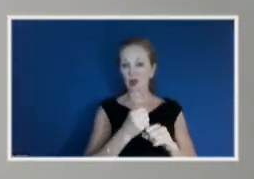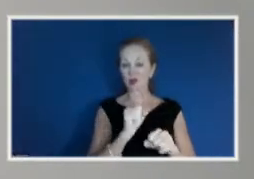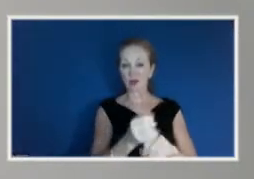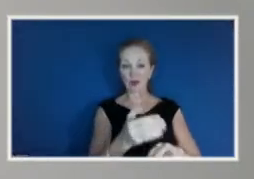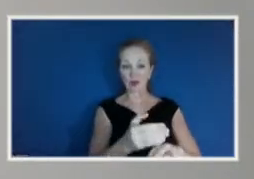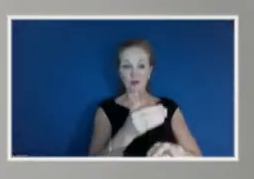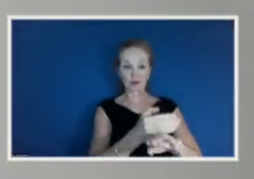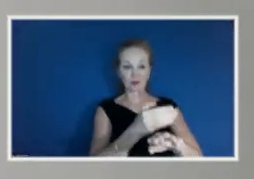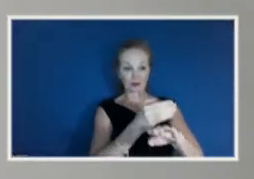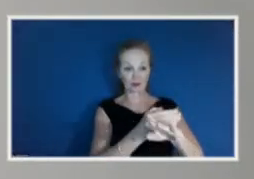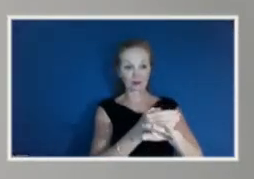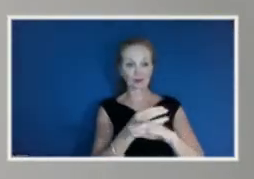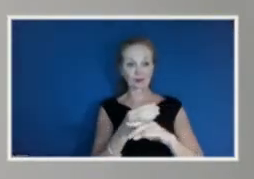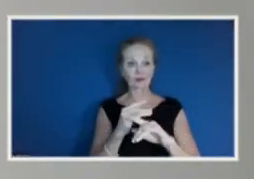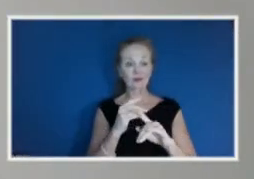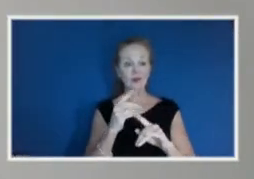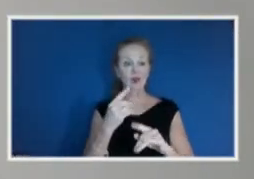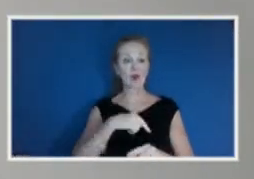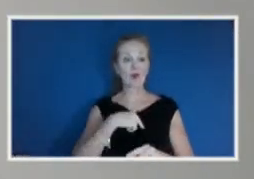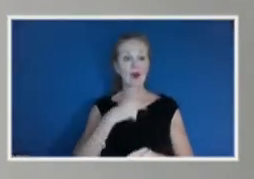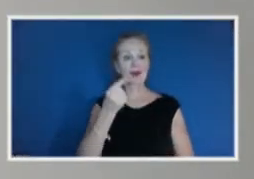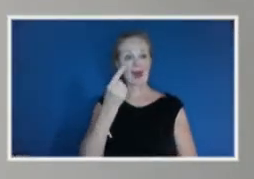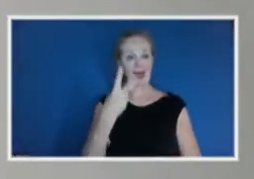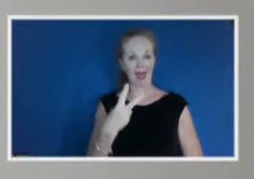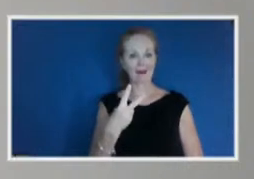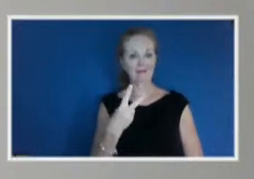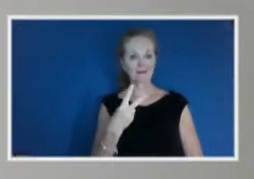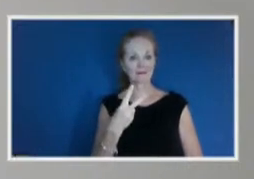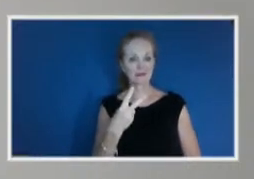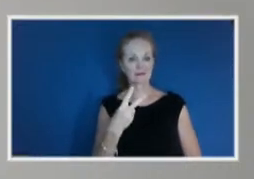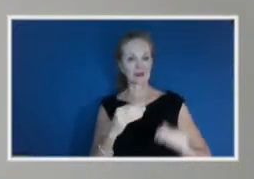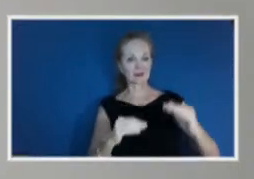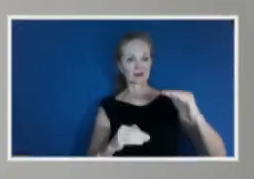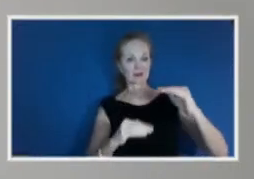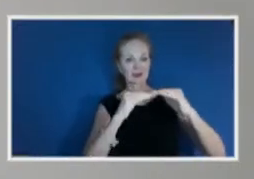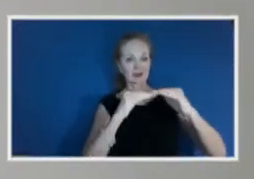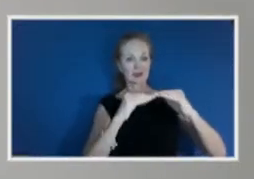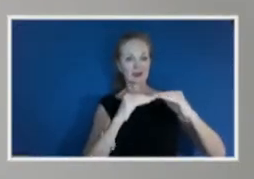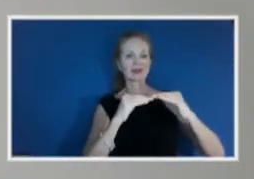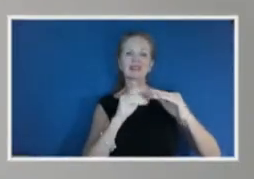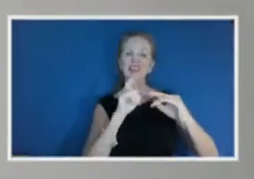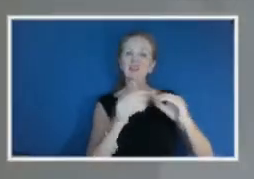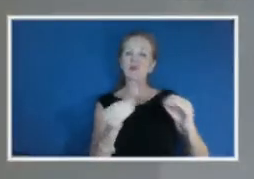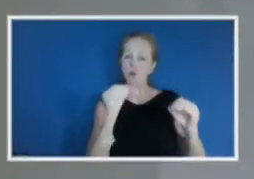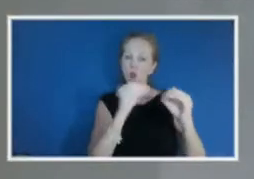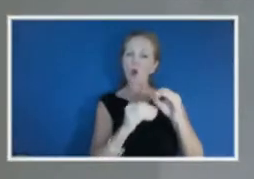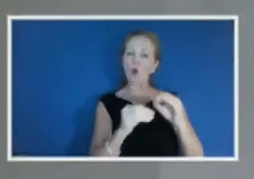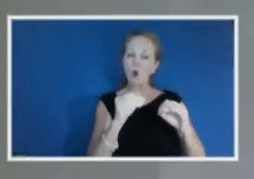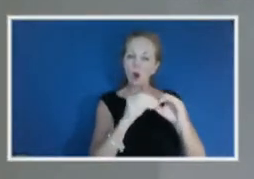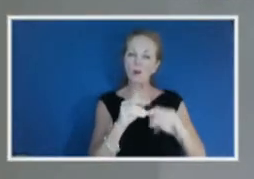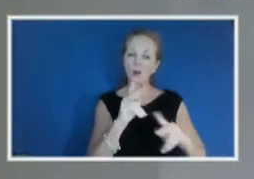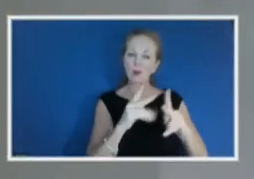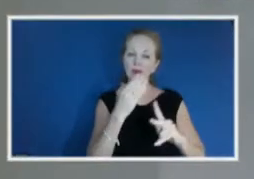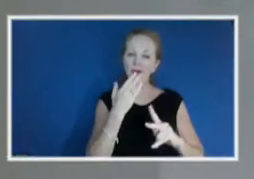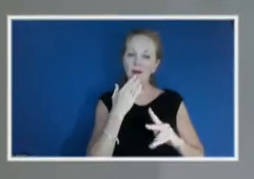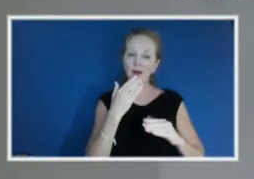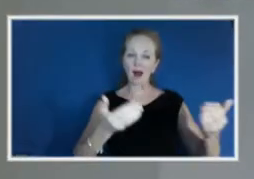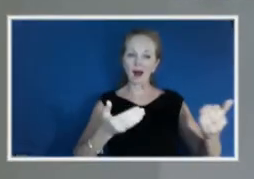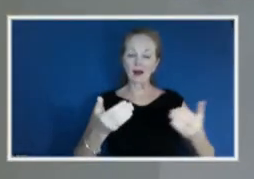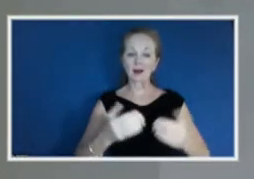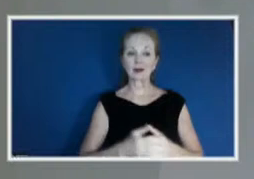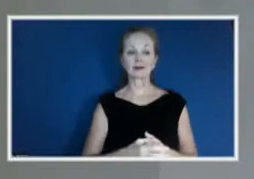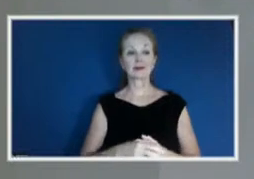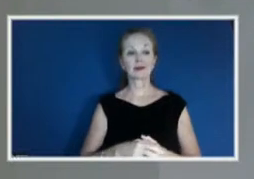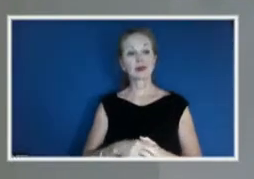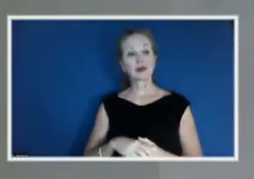there. But we're about half of where we need to be on the diversity end. So there was a report, the report I'm talking about to my colleagues,